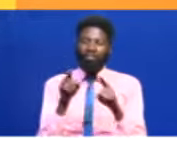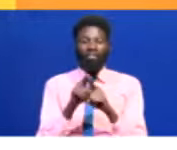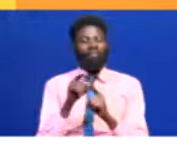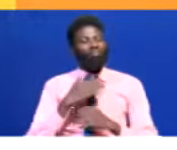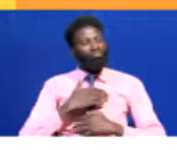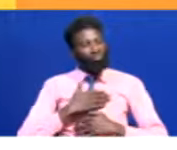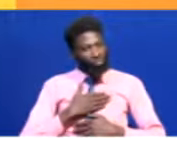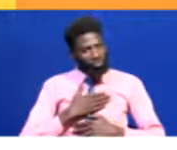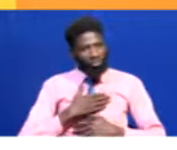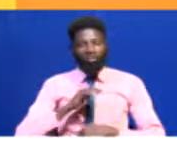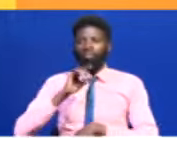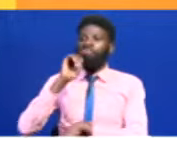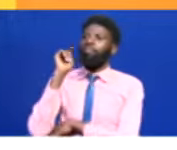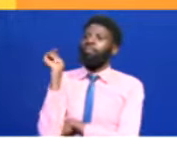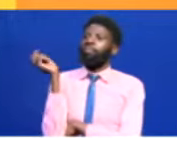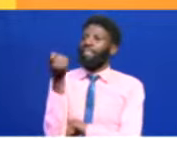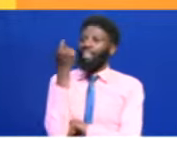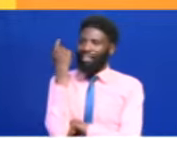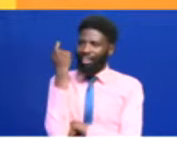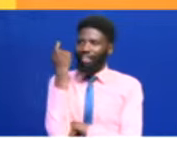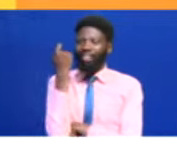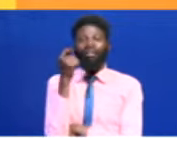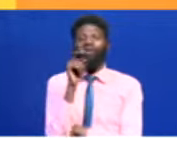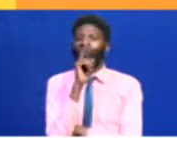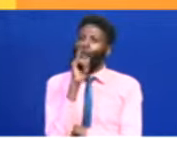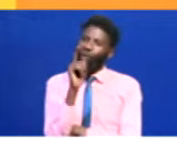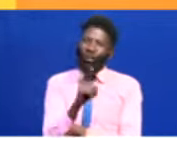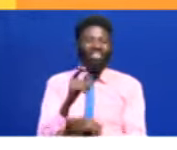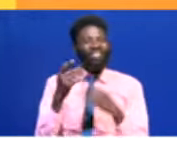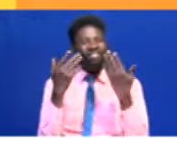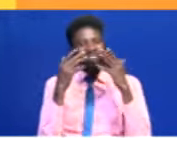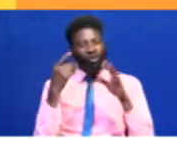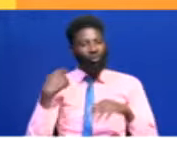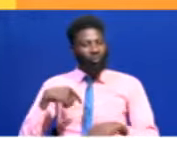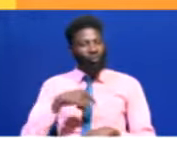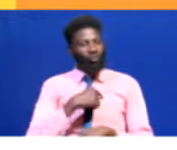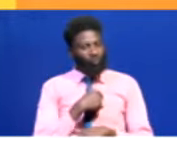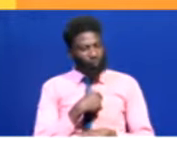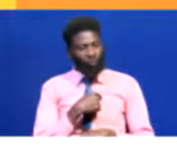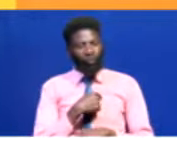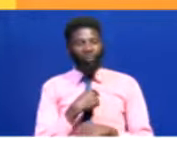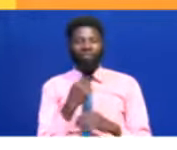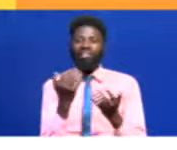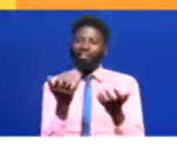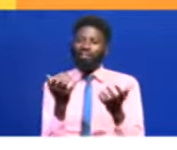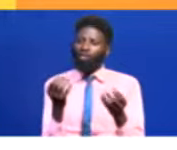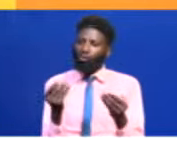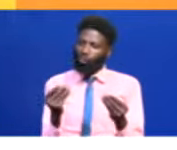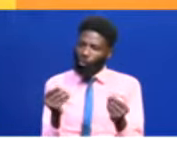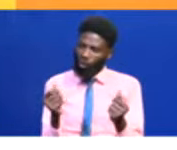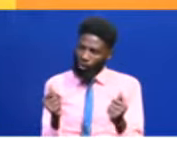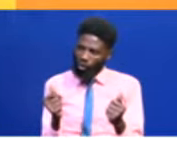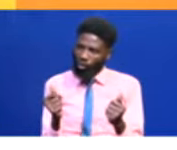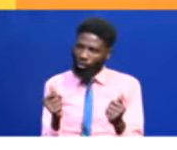President has directed that we really deal with it.